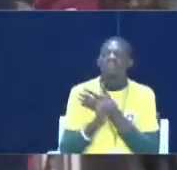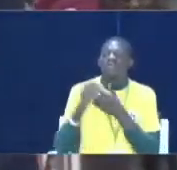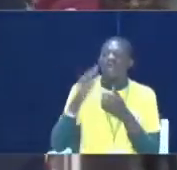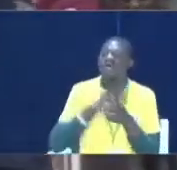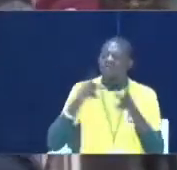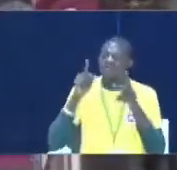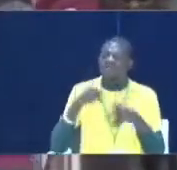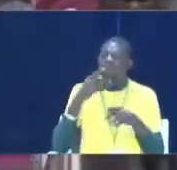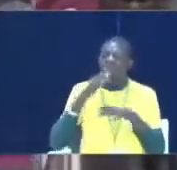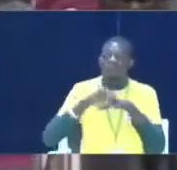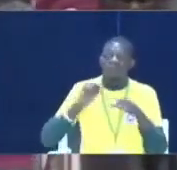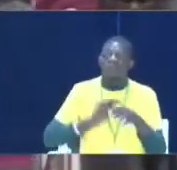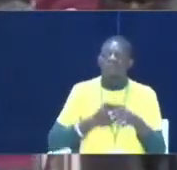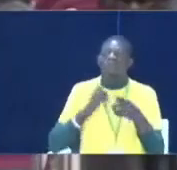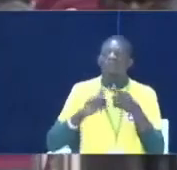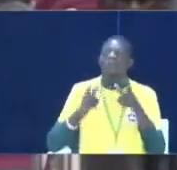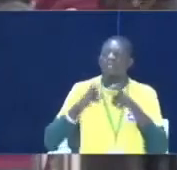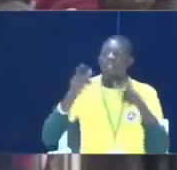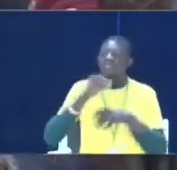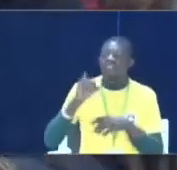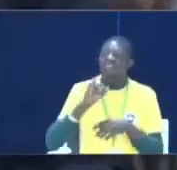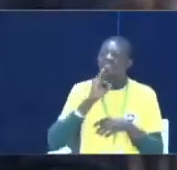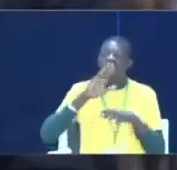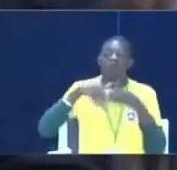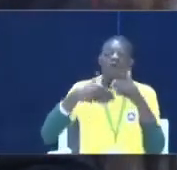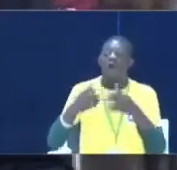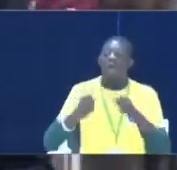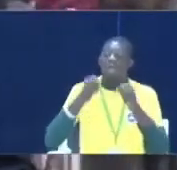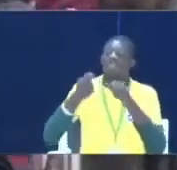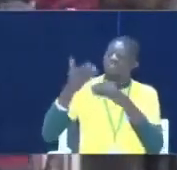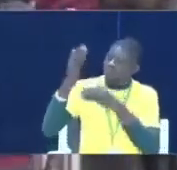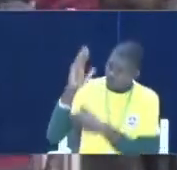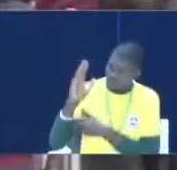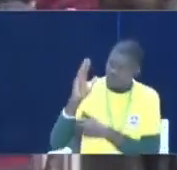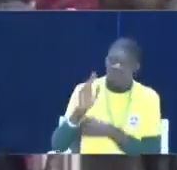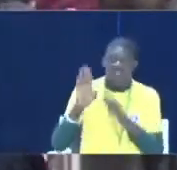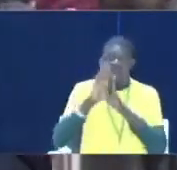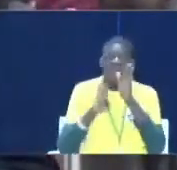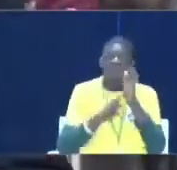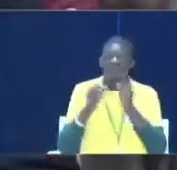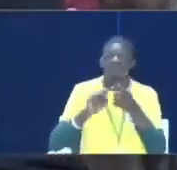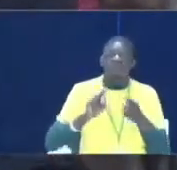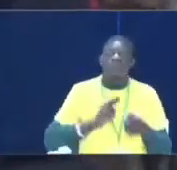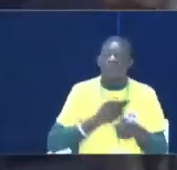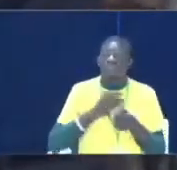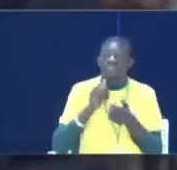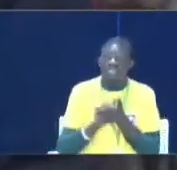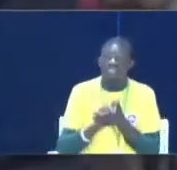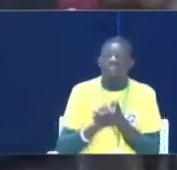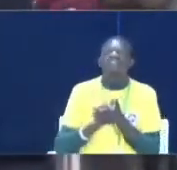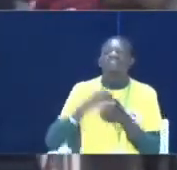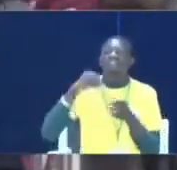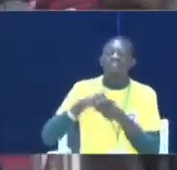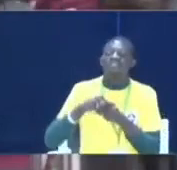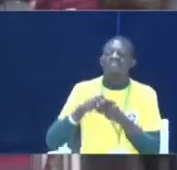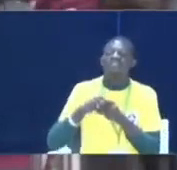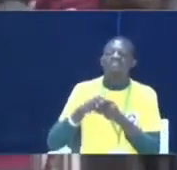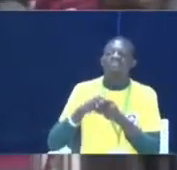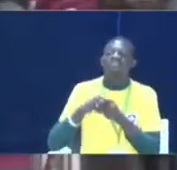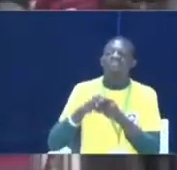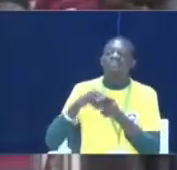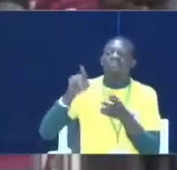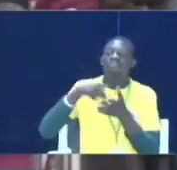the person who has called us into enlarging is the Almighty God. The Bible made us to understand in Psalm chapter 24, verse